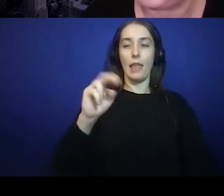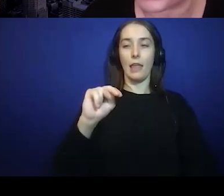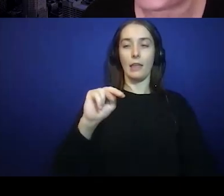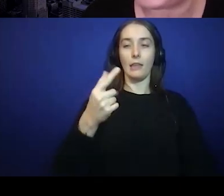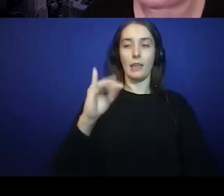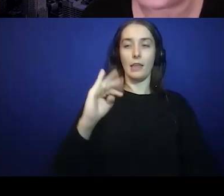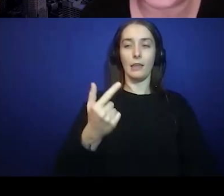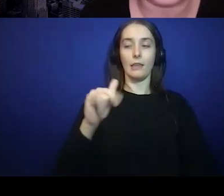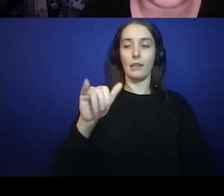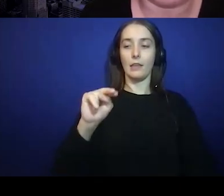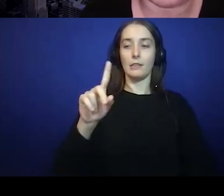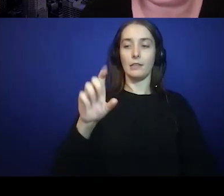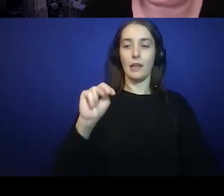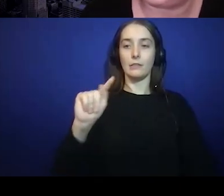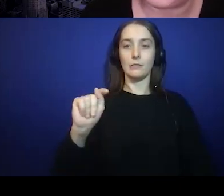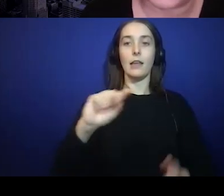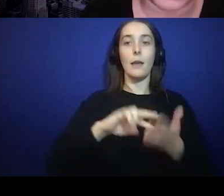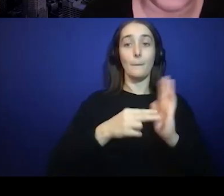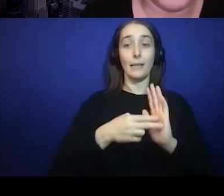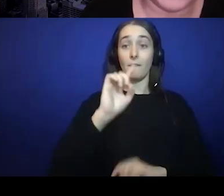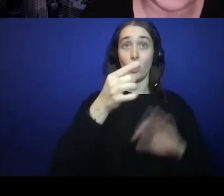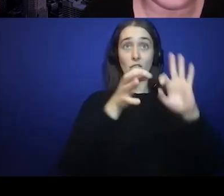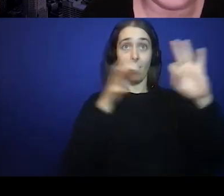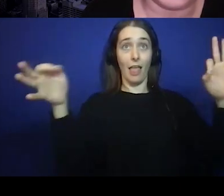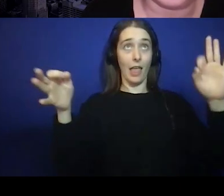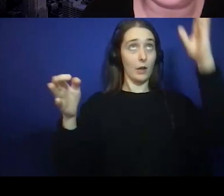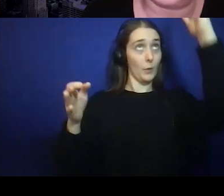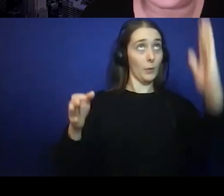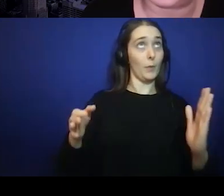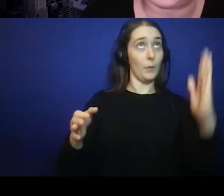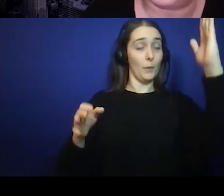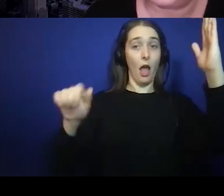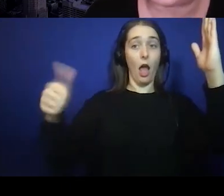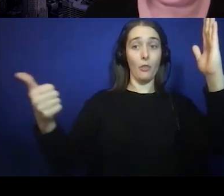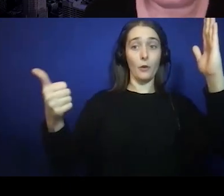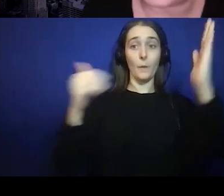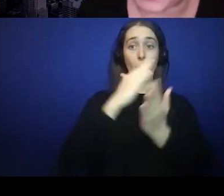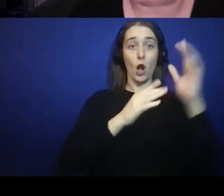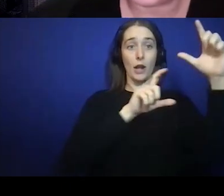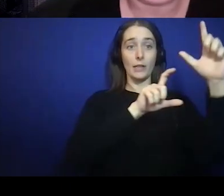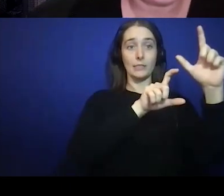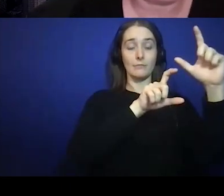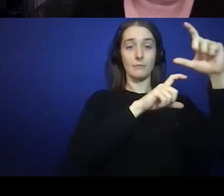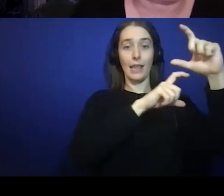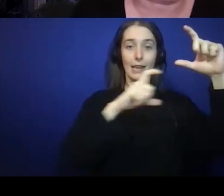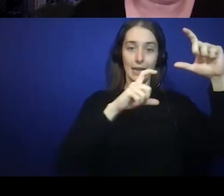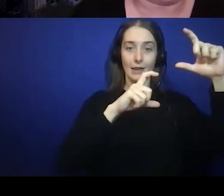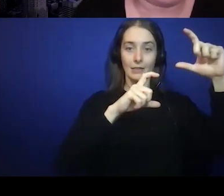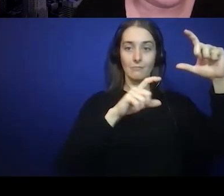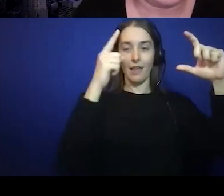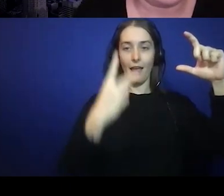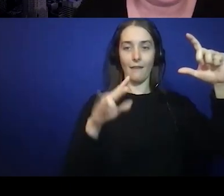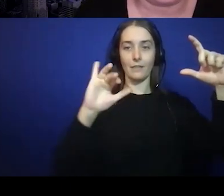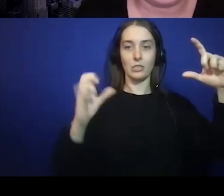first line is flush against your left margin and everything else is indented, generally by half an inch.